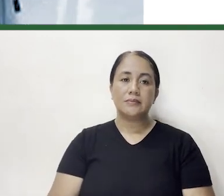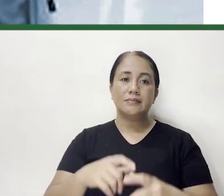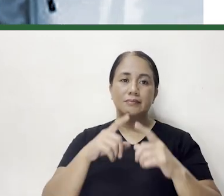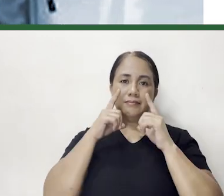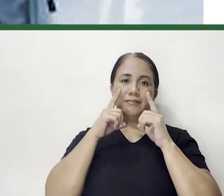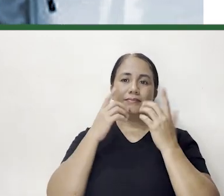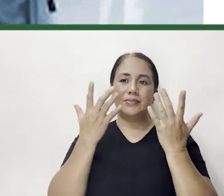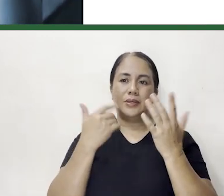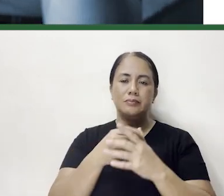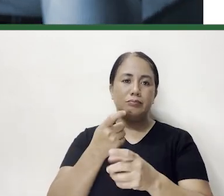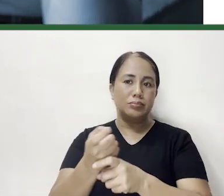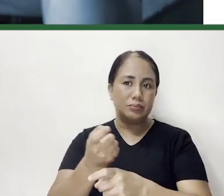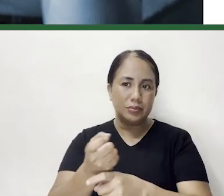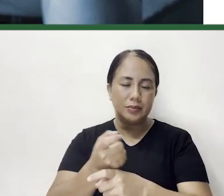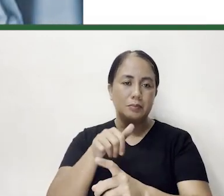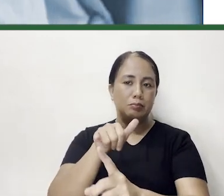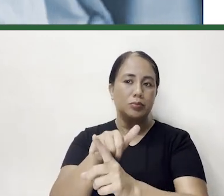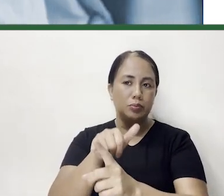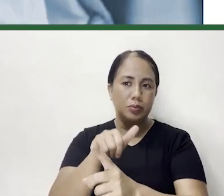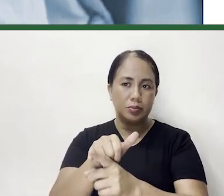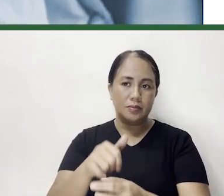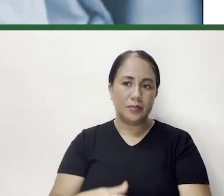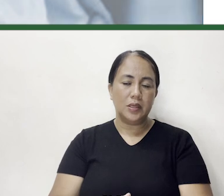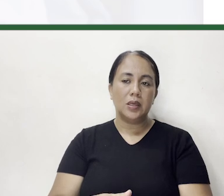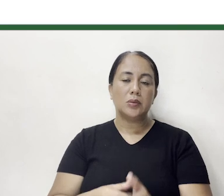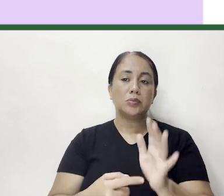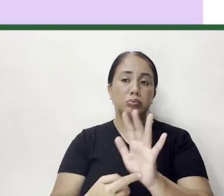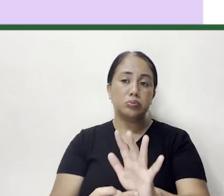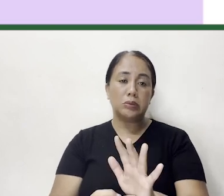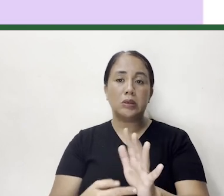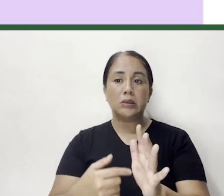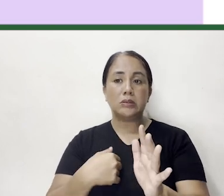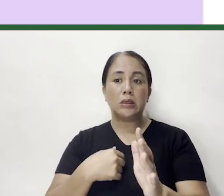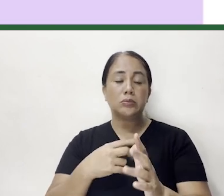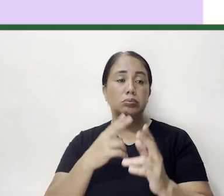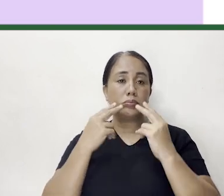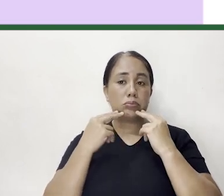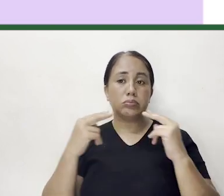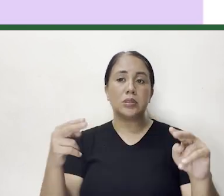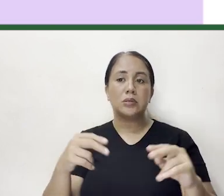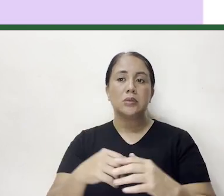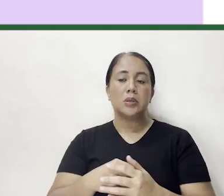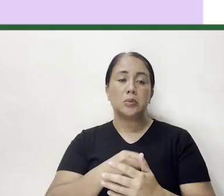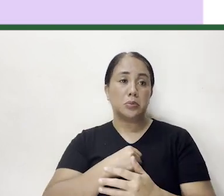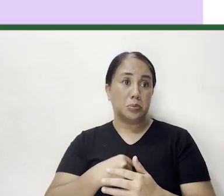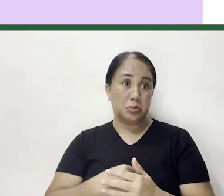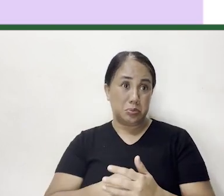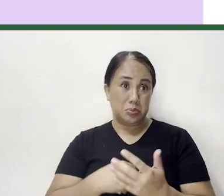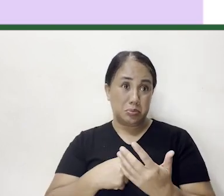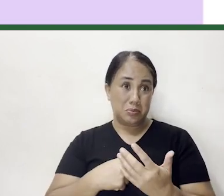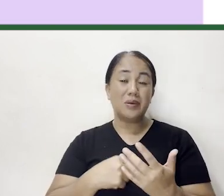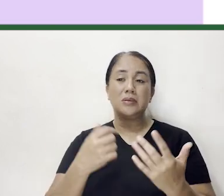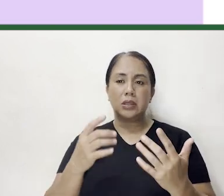stereotyping, stigma, teasing, bullying, portrayal as heroes and